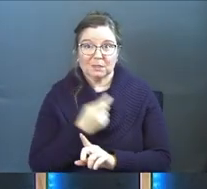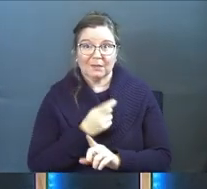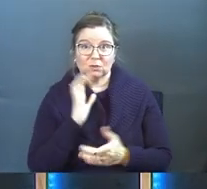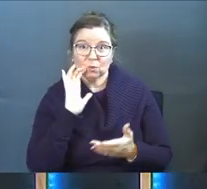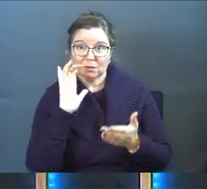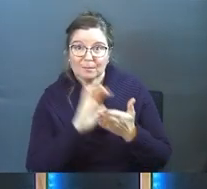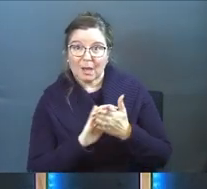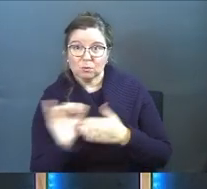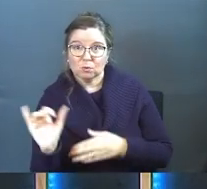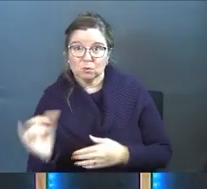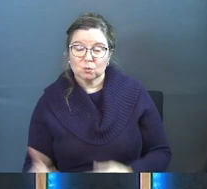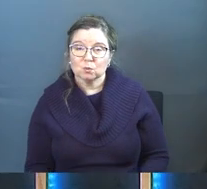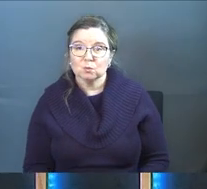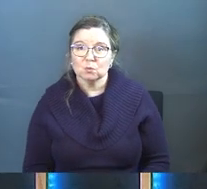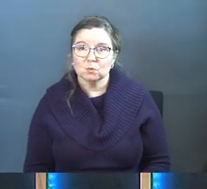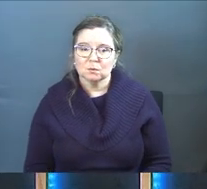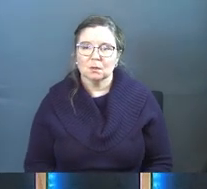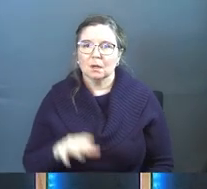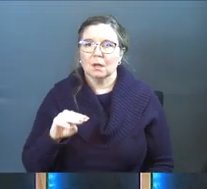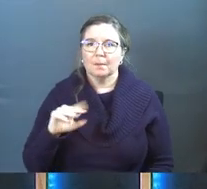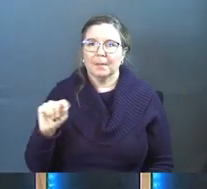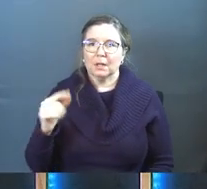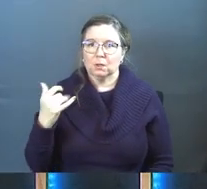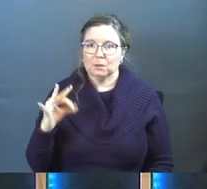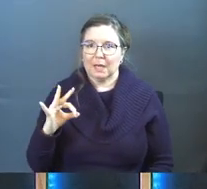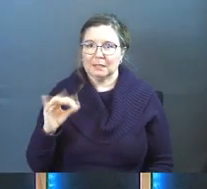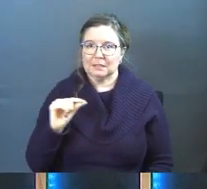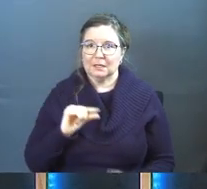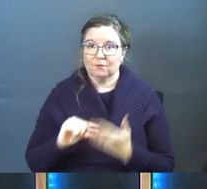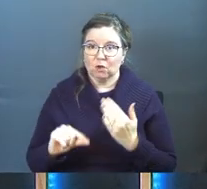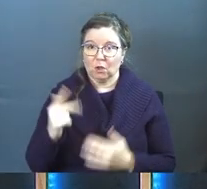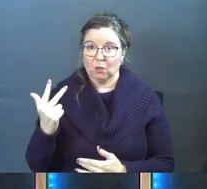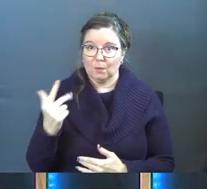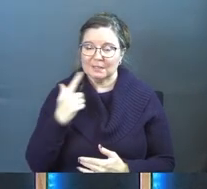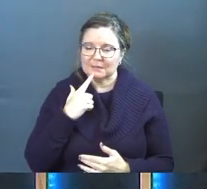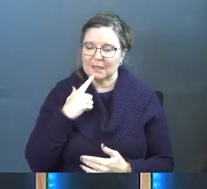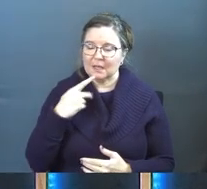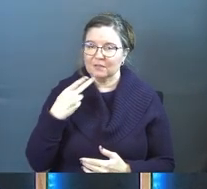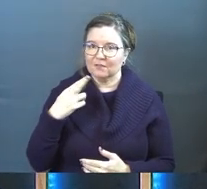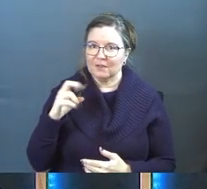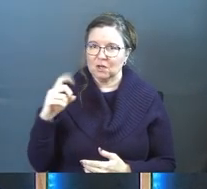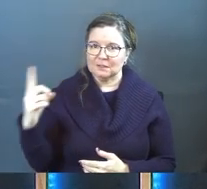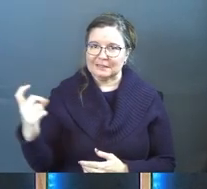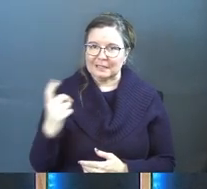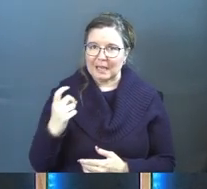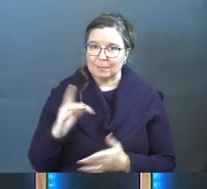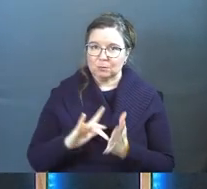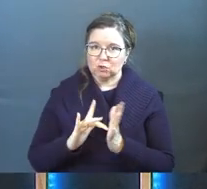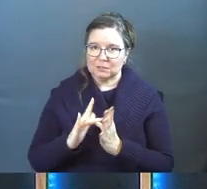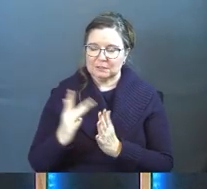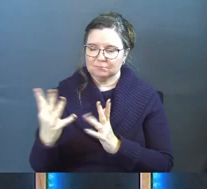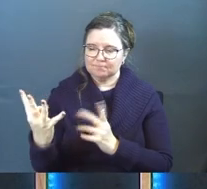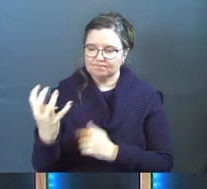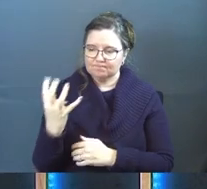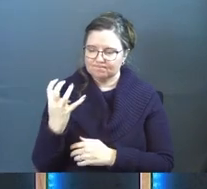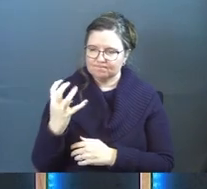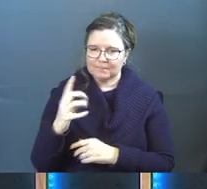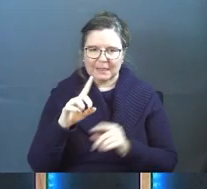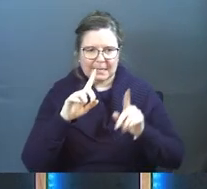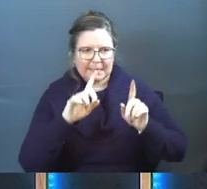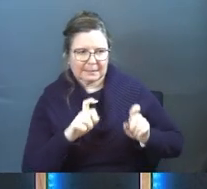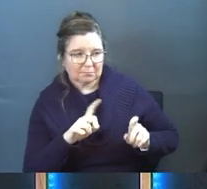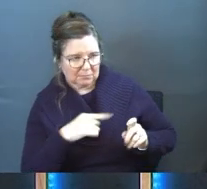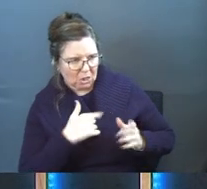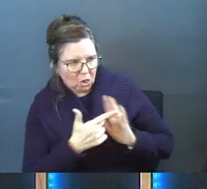your spouse too. Matthew 19, verse 3 says, and the Pharisees came up to Jesus and they tested him by asking, is it